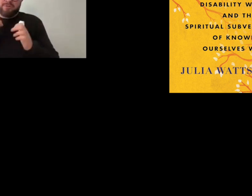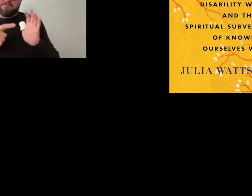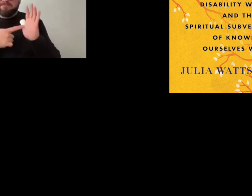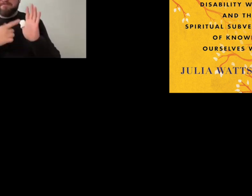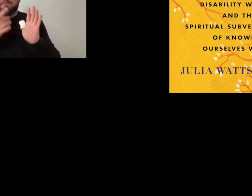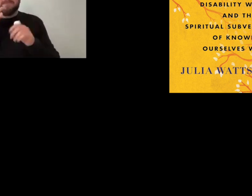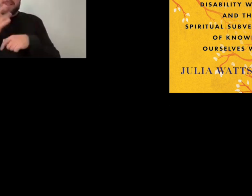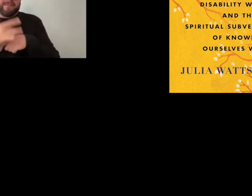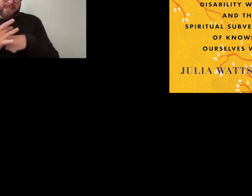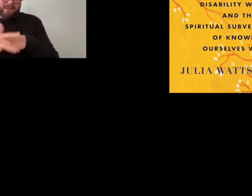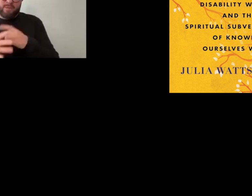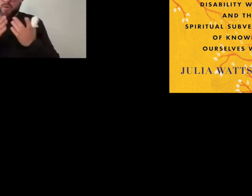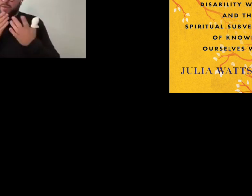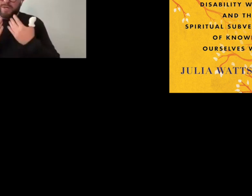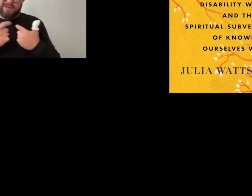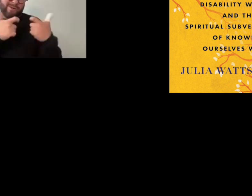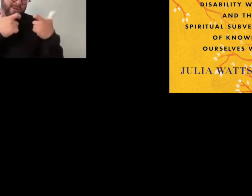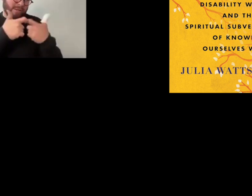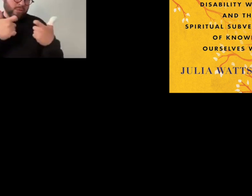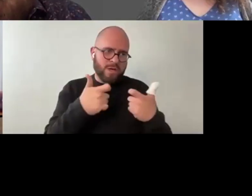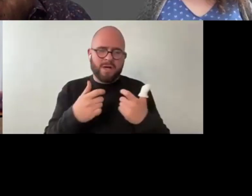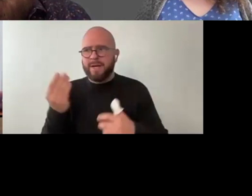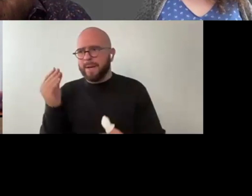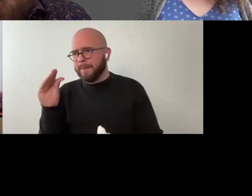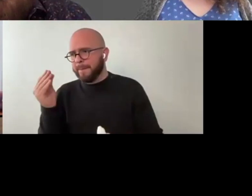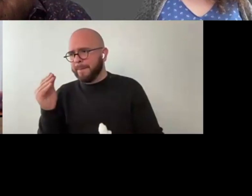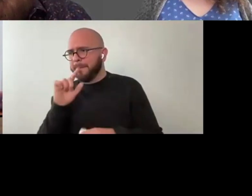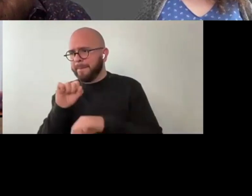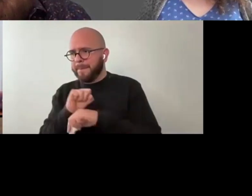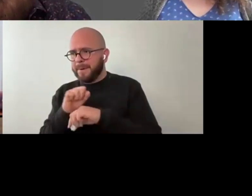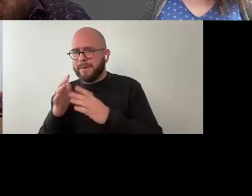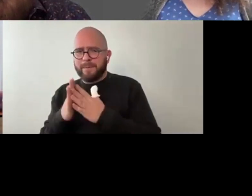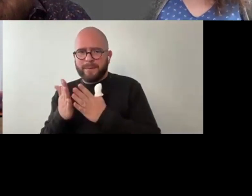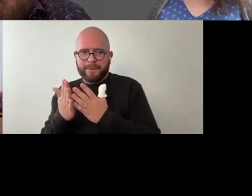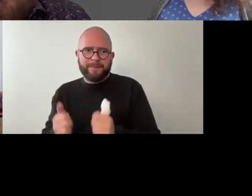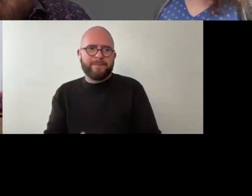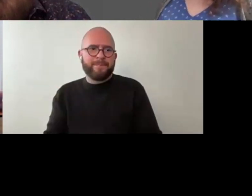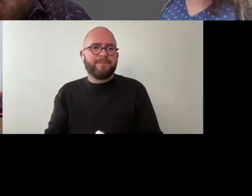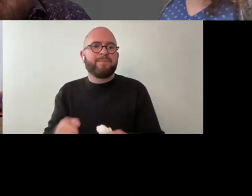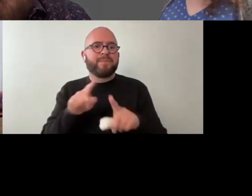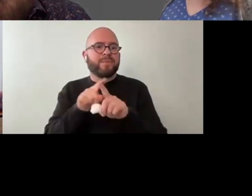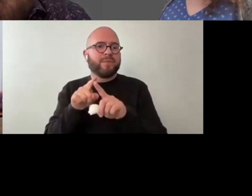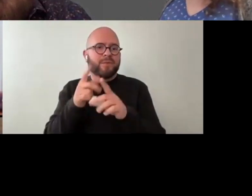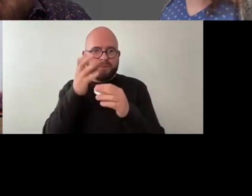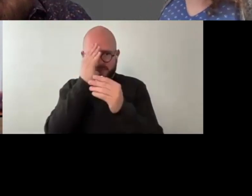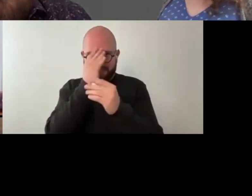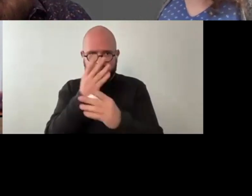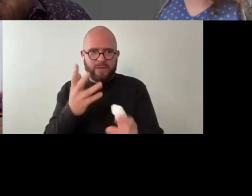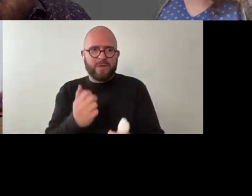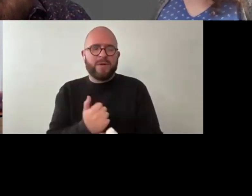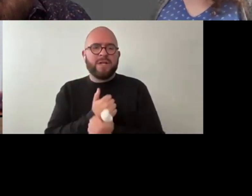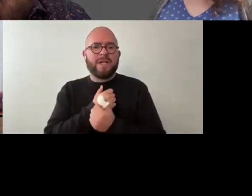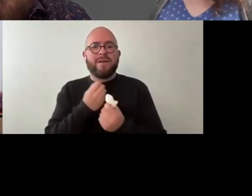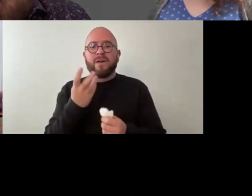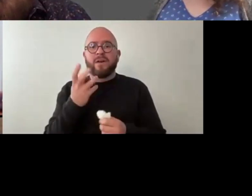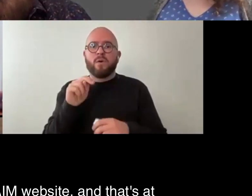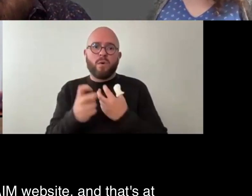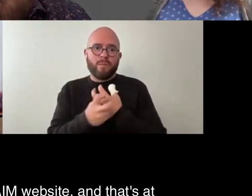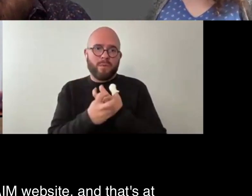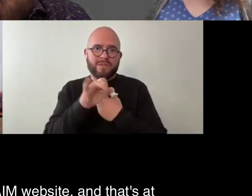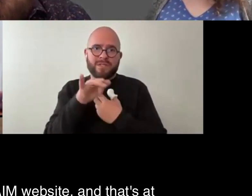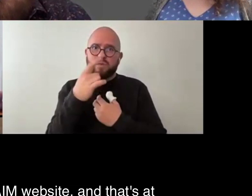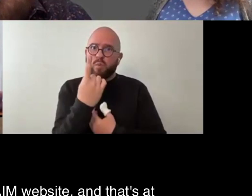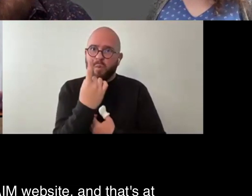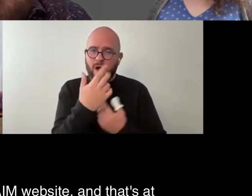format you prefer. By the way, Loving Our Own Bones is one of the many resources you